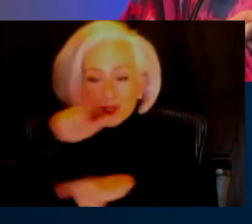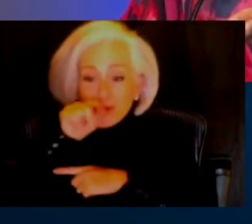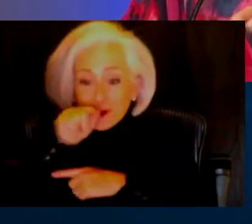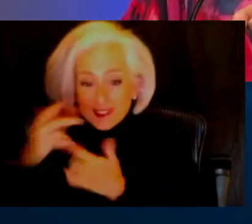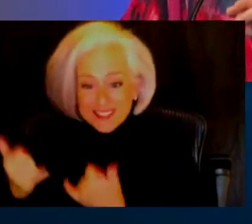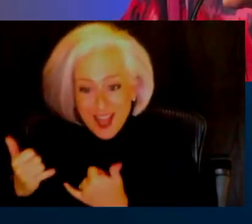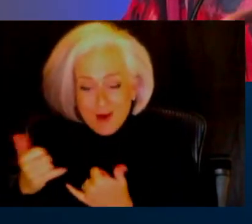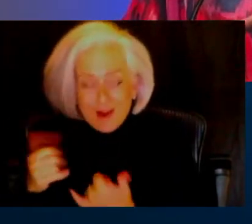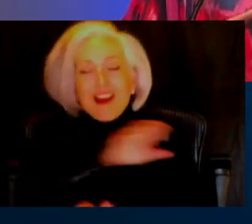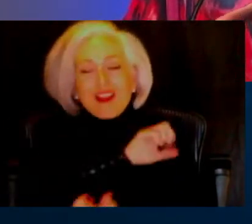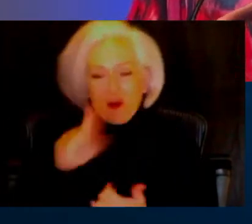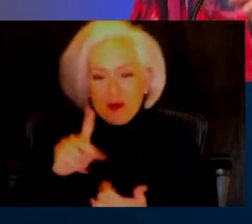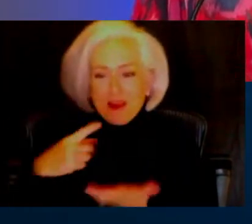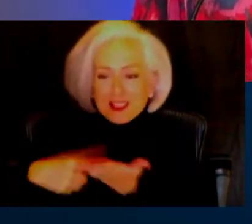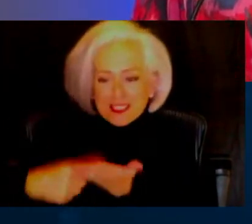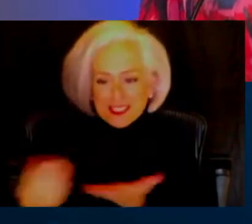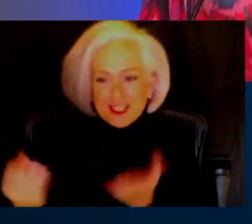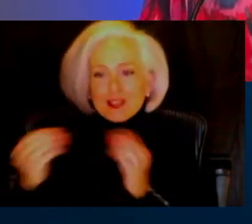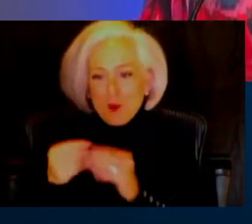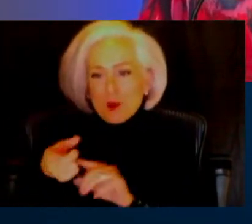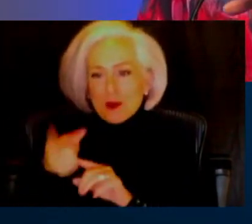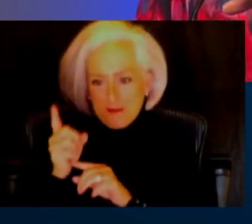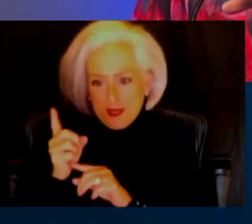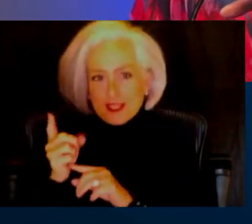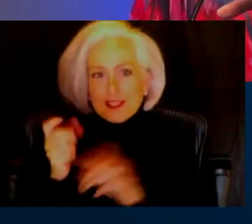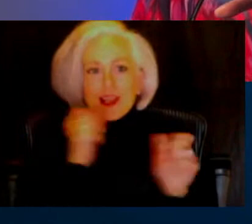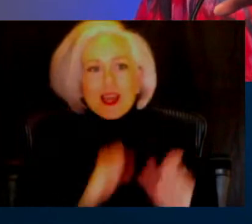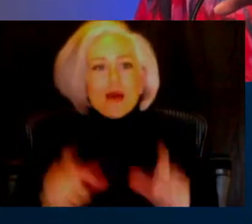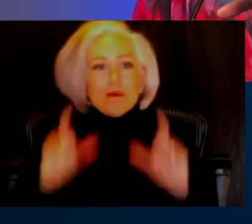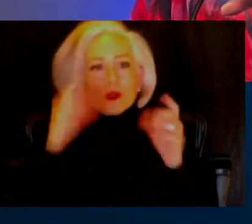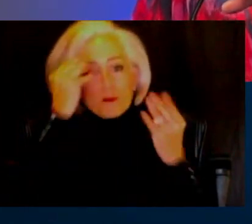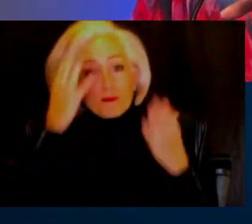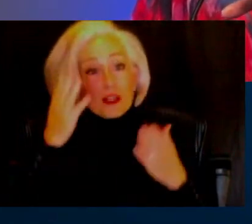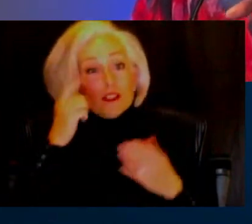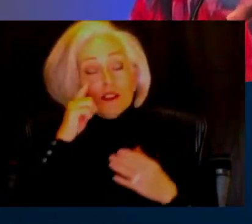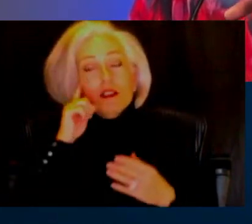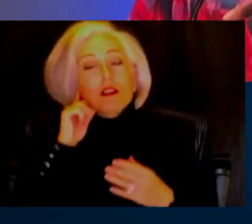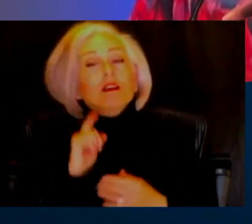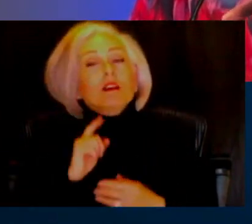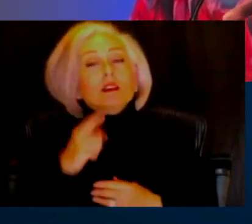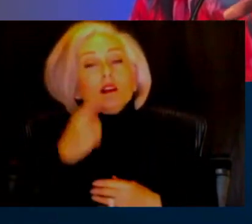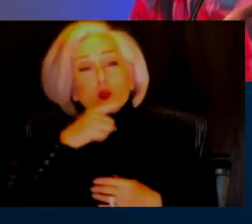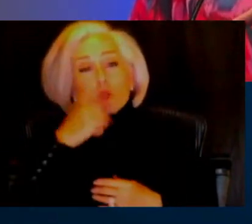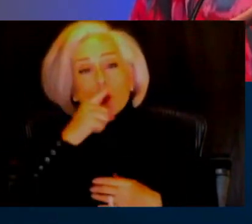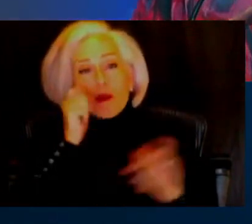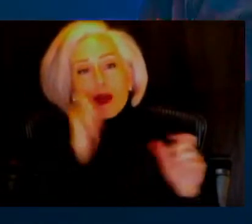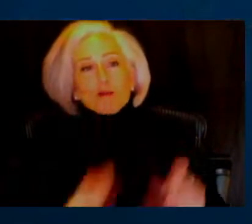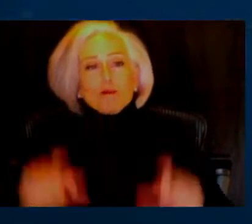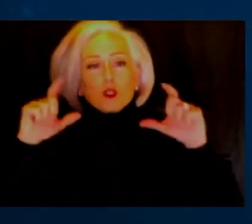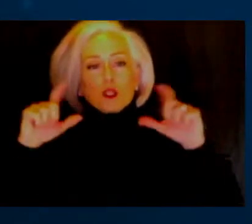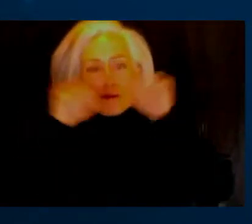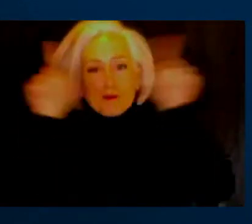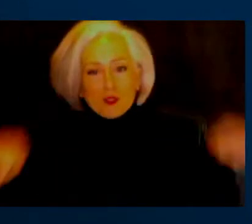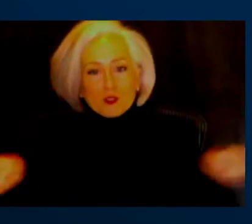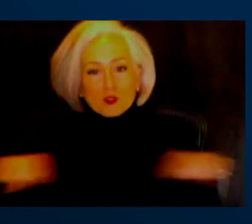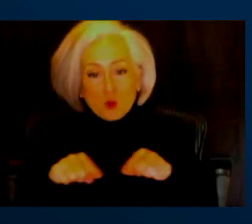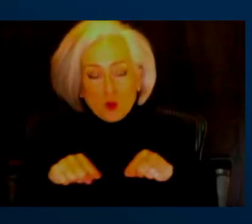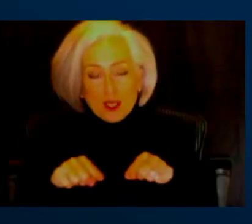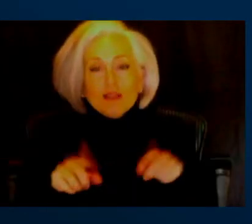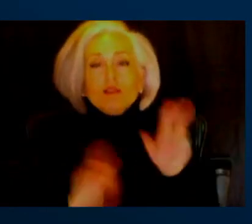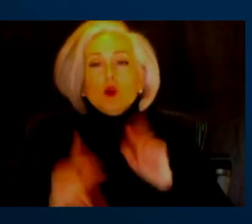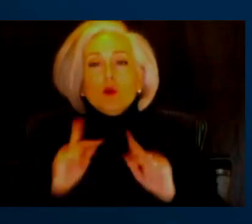you in just a moment, and we're going to put some information up. Guys, in fact, for our viewers, if we can you go ahead and pull up the full screen so that people know